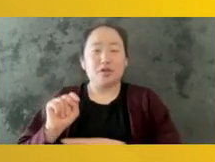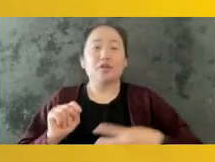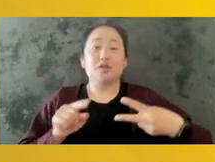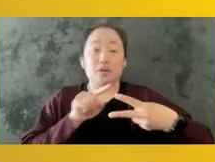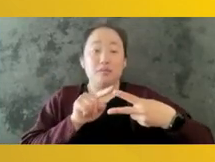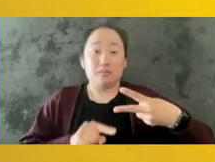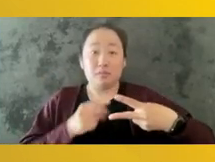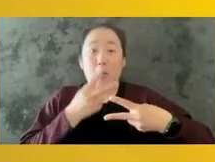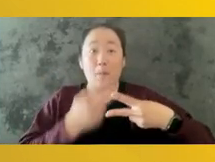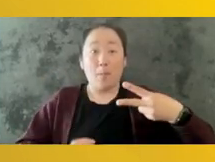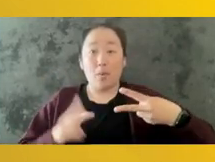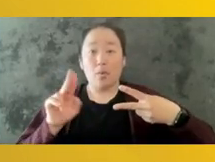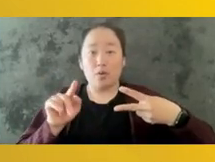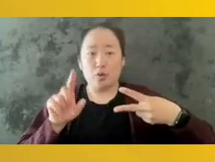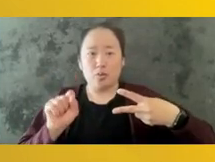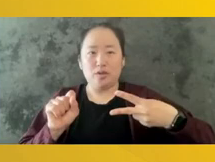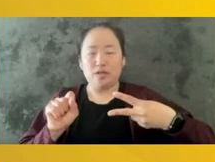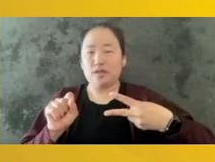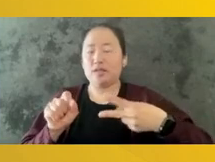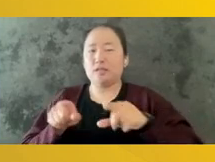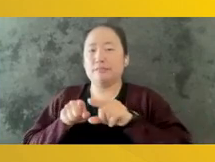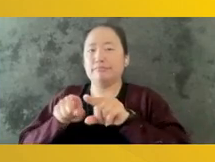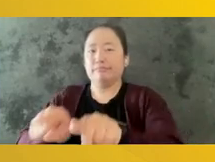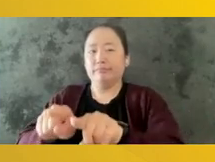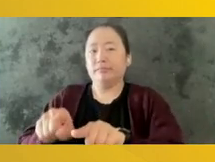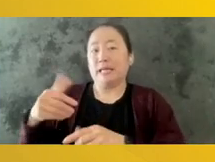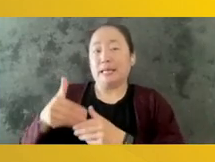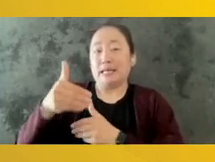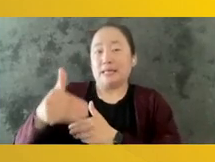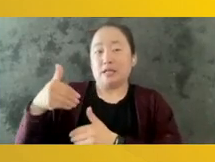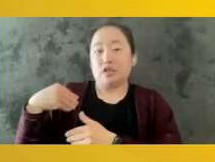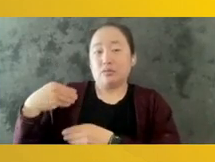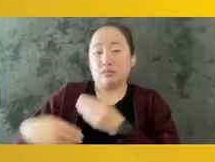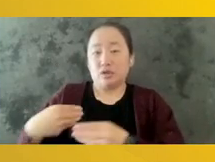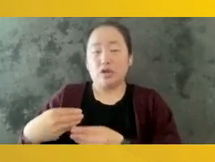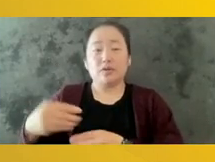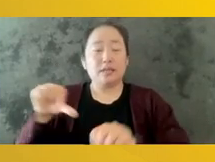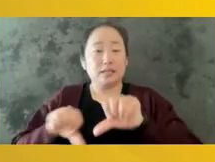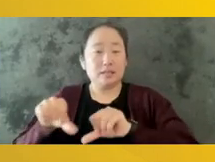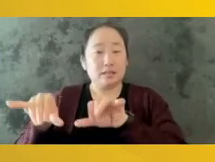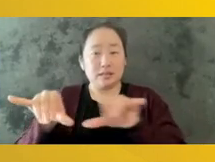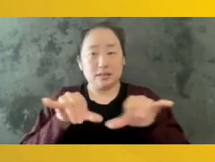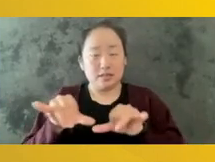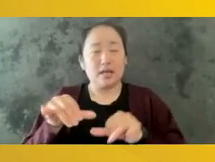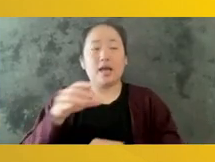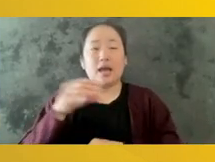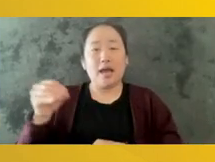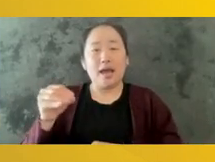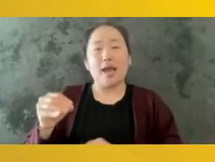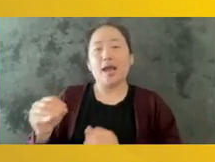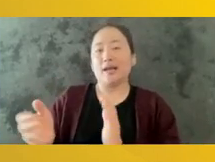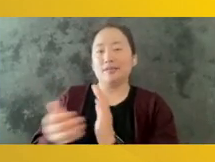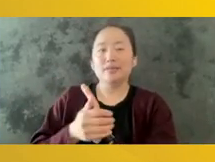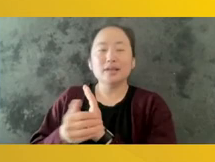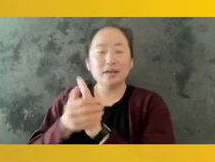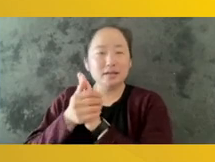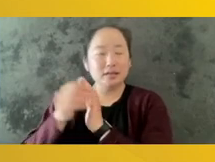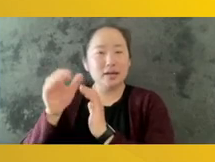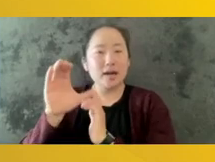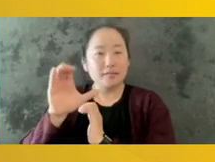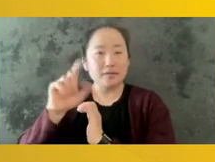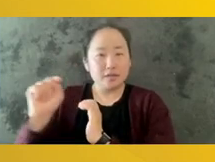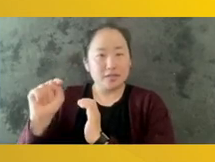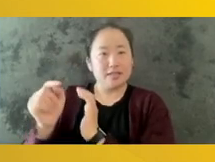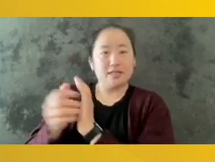aligned to the next generation science standards, as well as the computational thinking standards that we just talked about. Both units